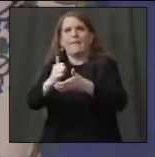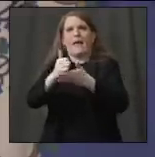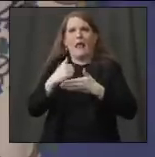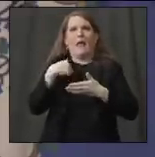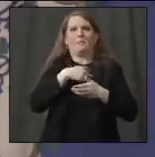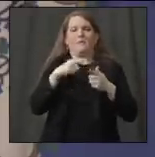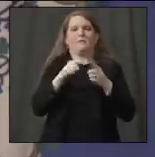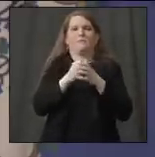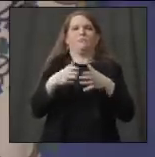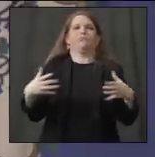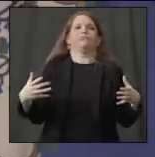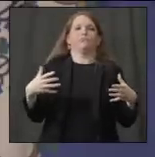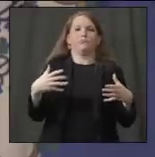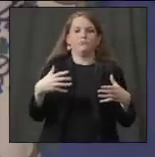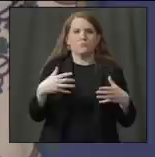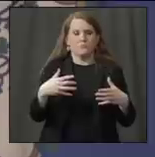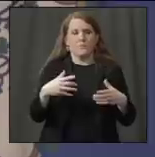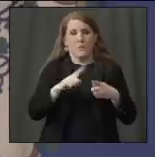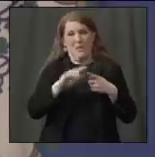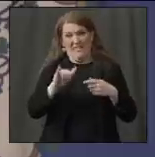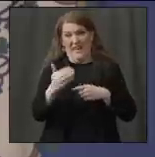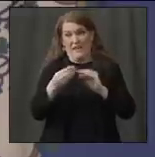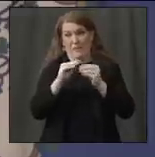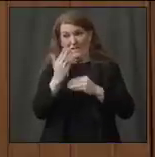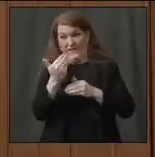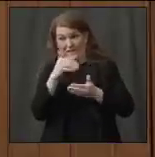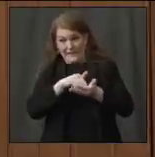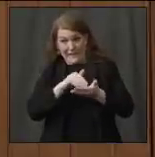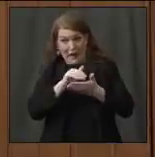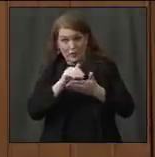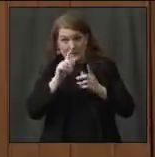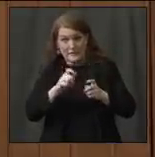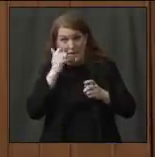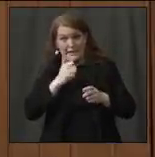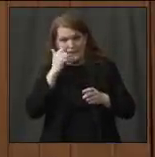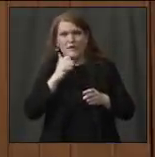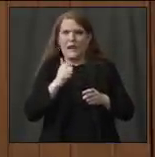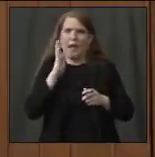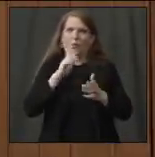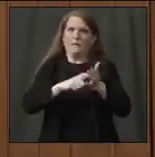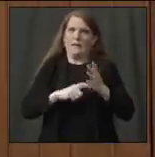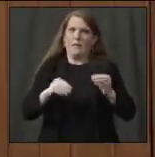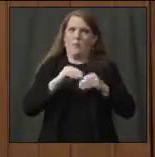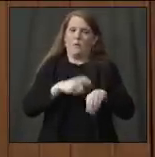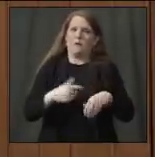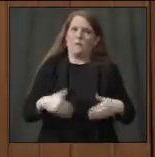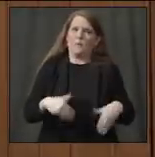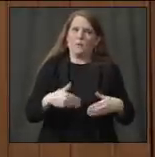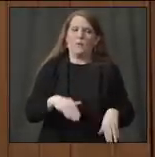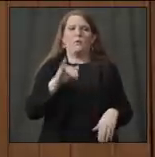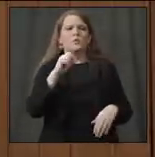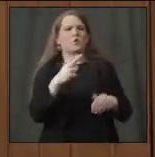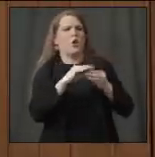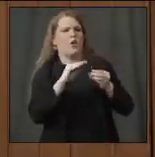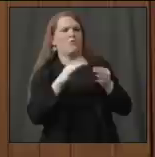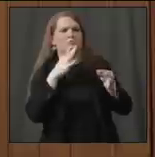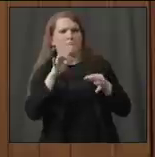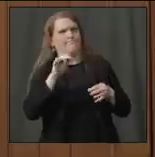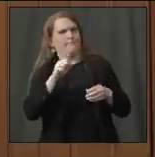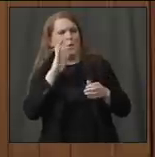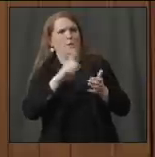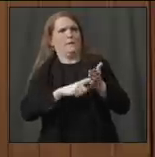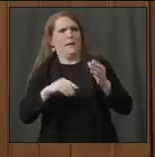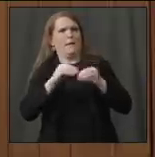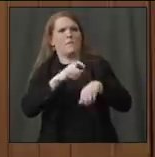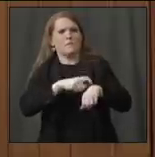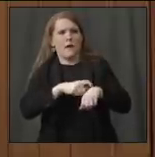day is going to take a little while, won't it? It'll take a little longer than that, but I think the key point is that, what the governor has been talking about is not like just flick